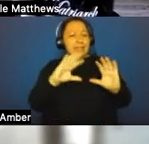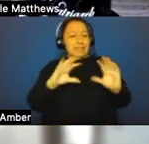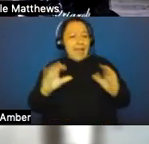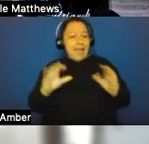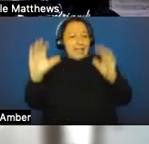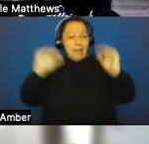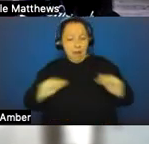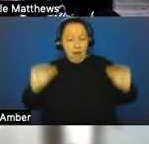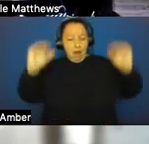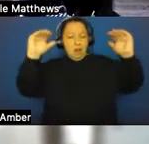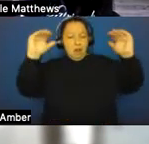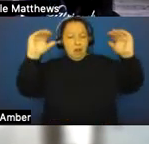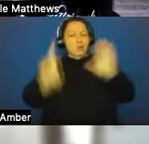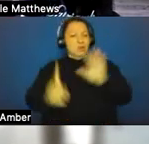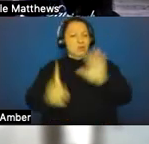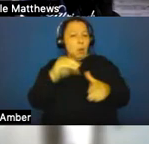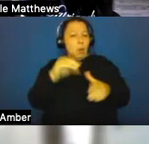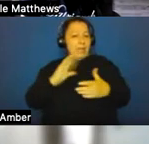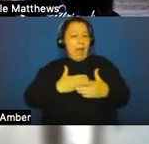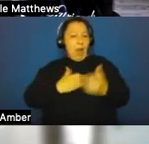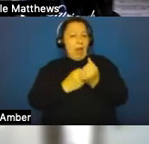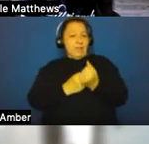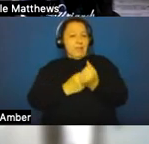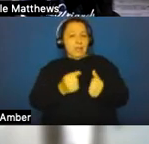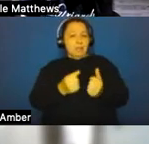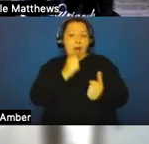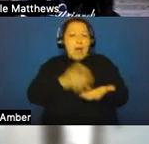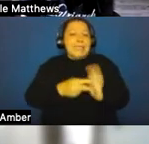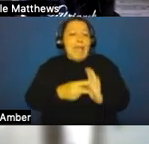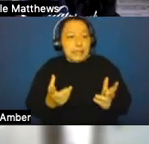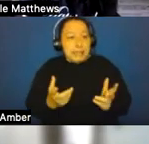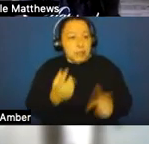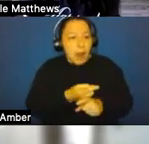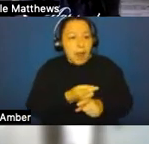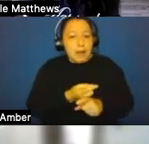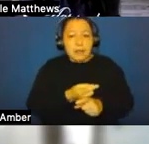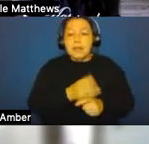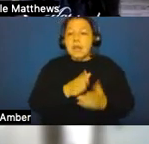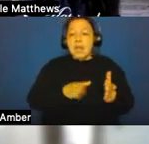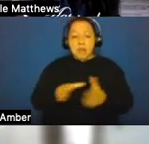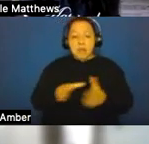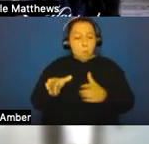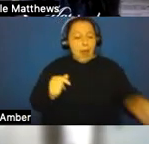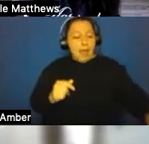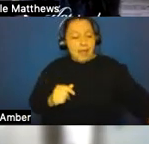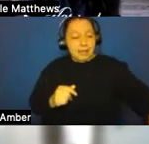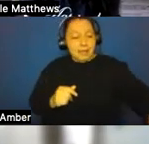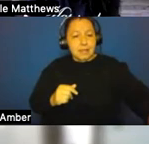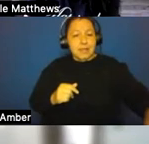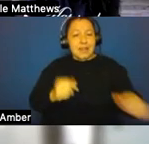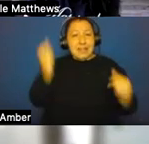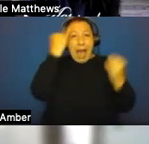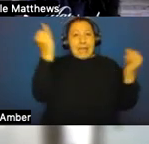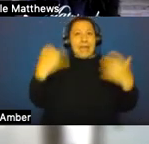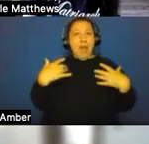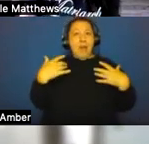right? In some ways, like the idea about healing from sexual violence is that you heal yourself,